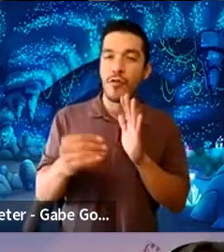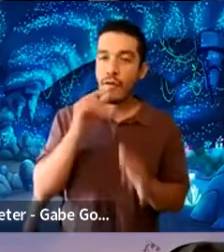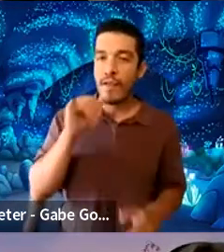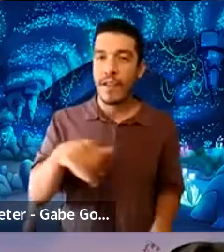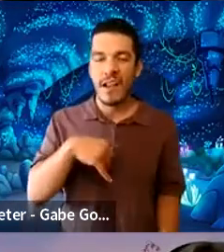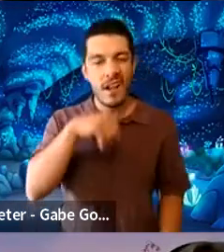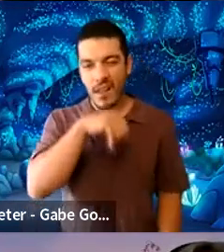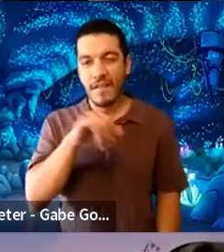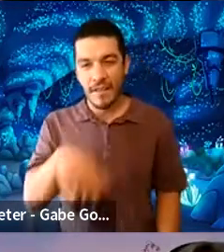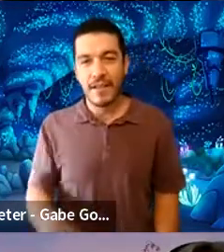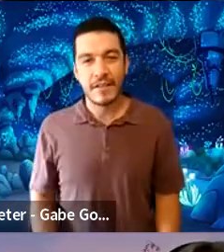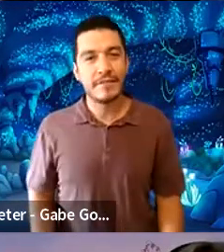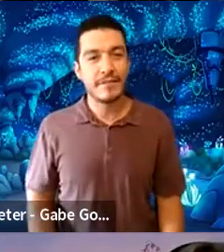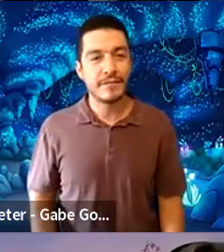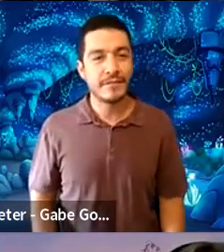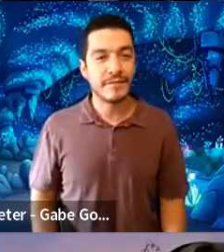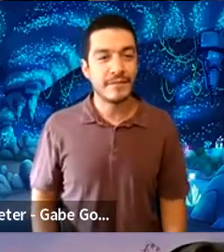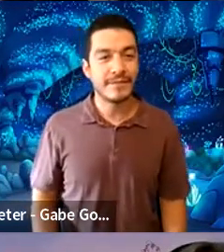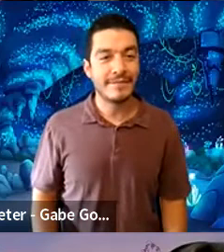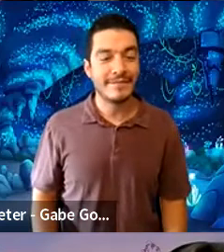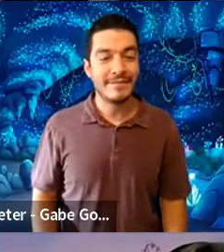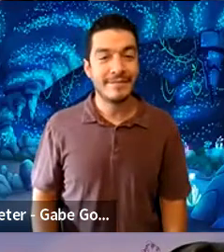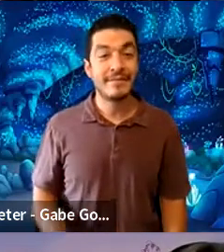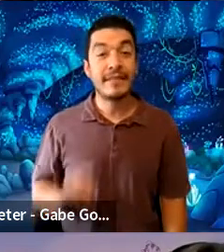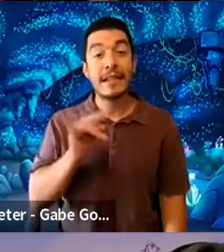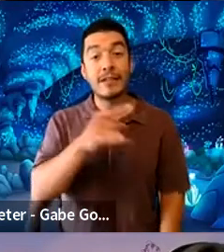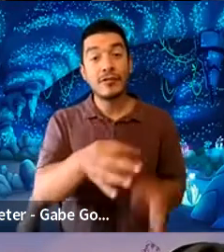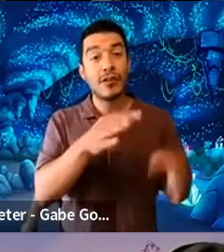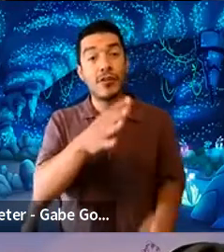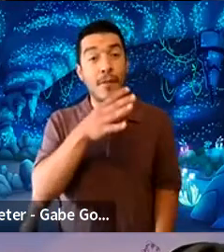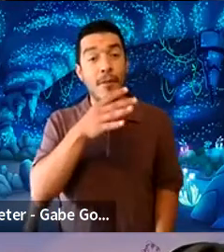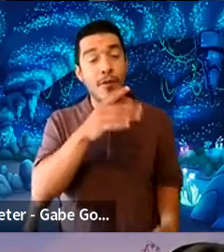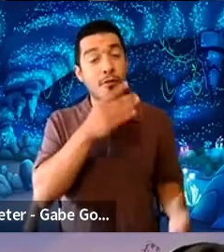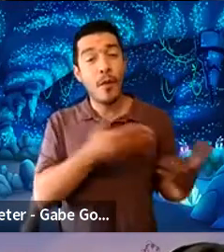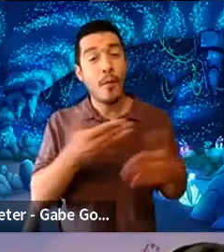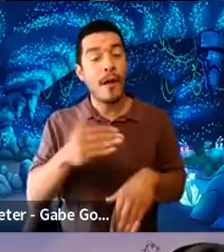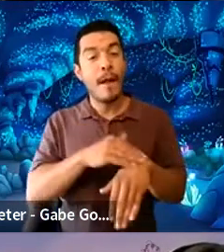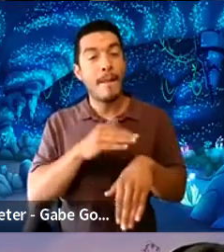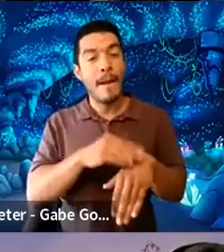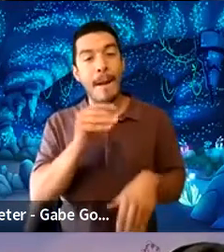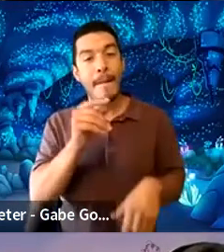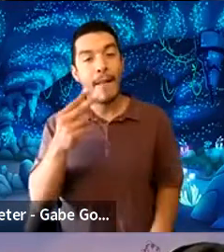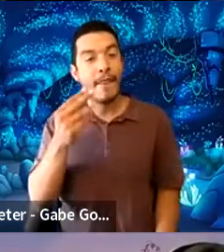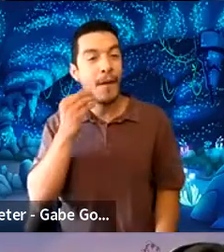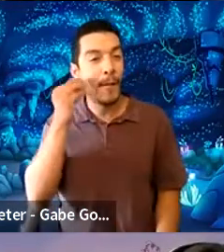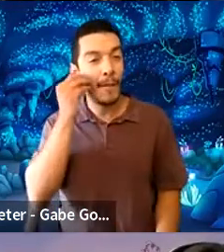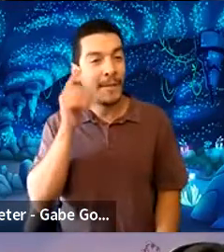that. You sing it beautifully. I know. Did you tell your mom that you're bringing a pet mammoth home? What did she